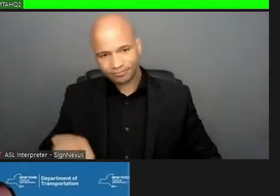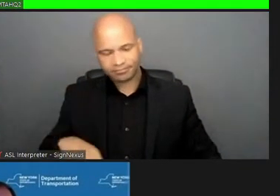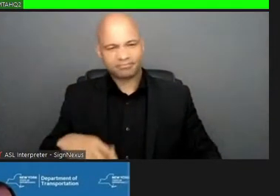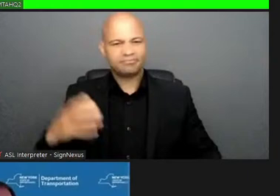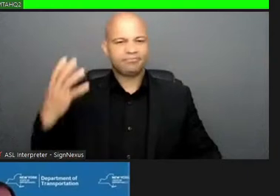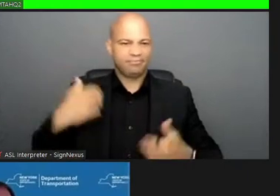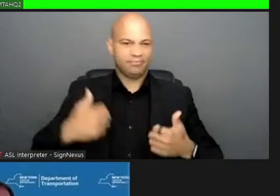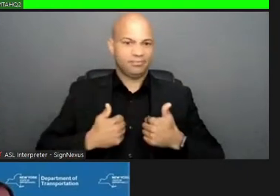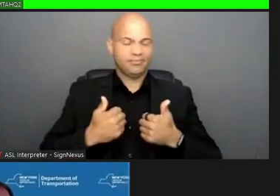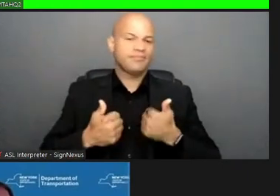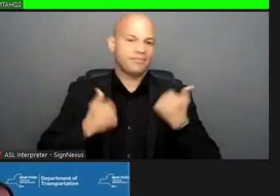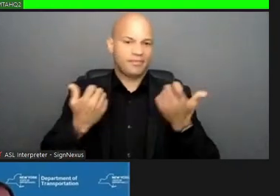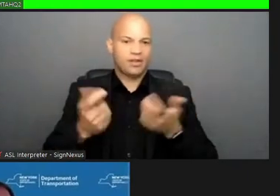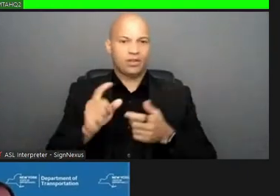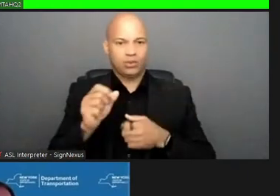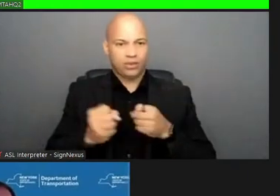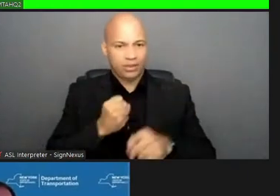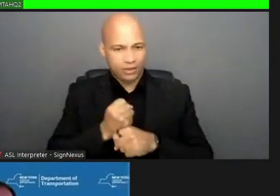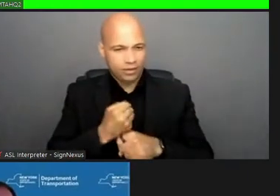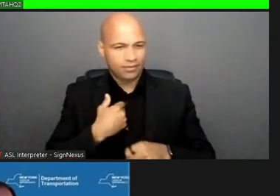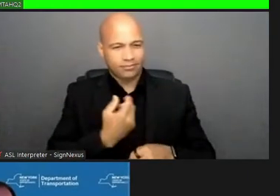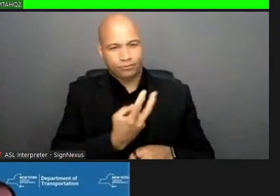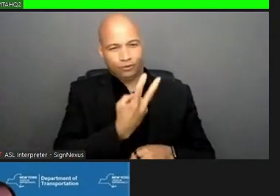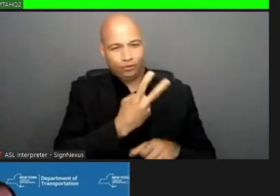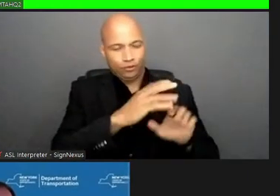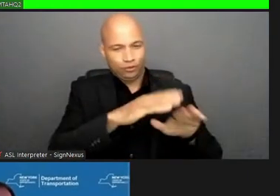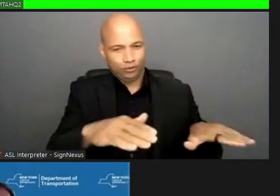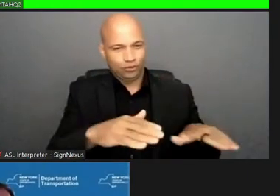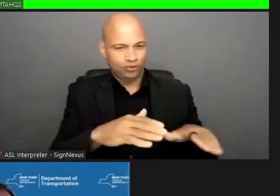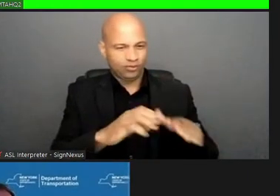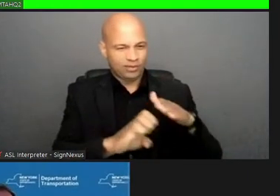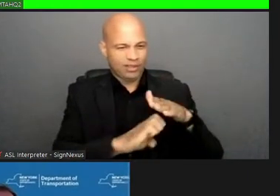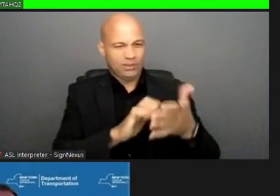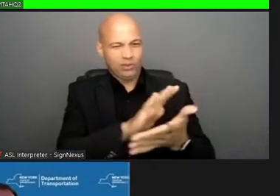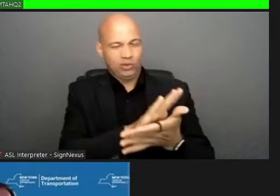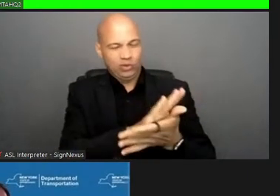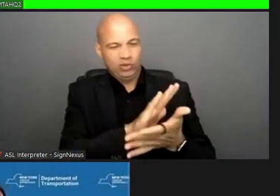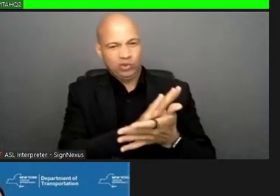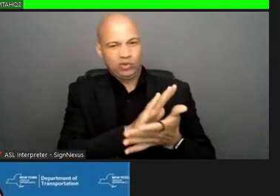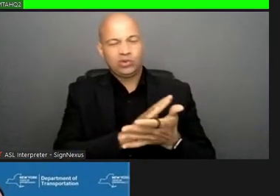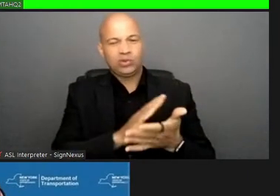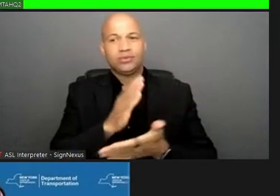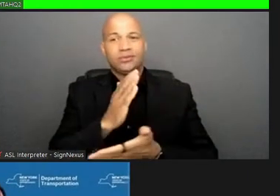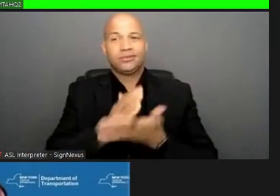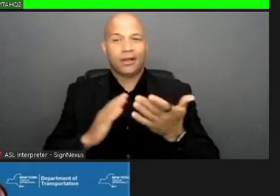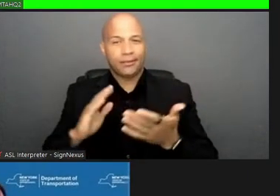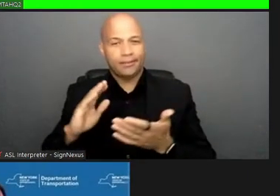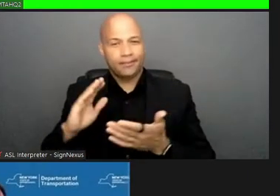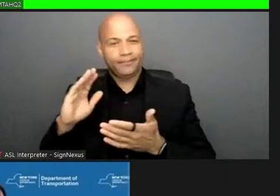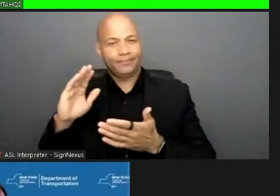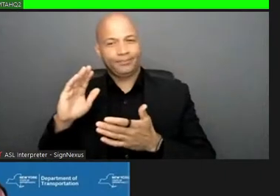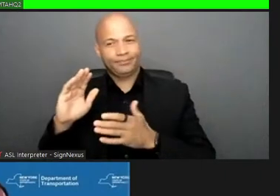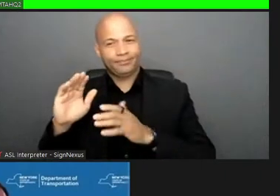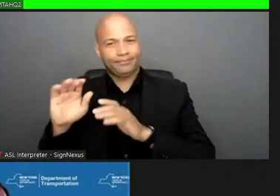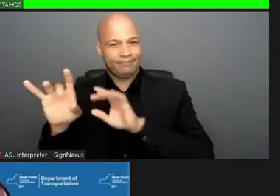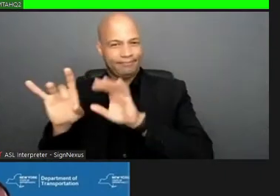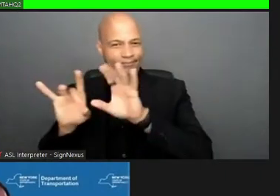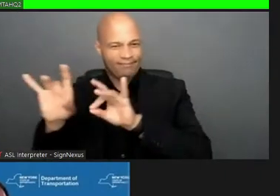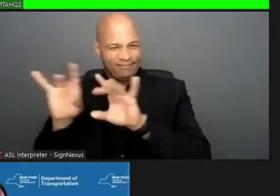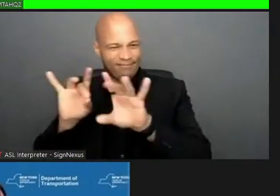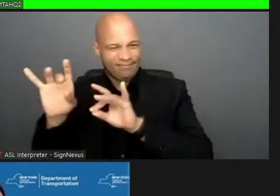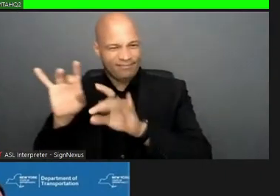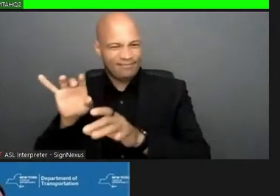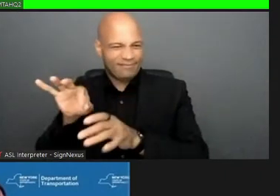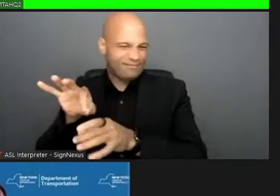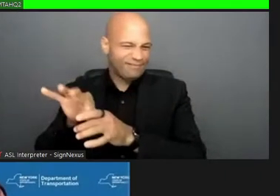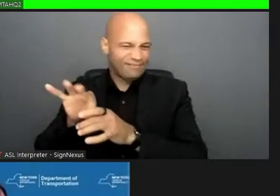I'm a father of two kids in elementary school I'm very disappointed to hear some elected officials speaking in opposition to this program because it's clear that